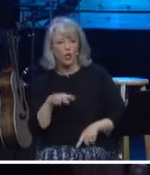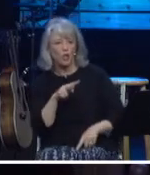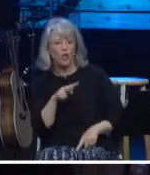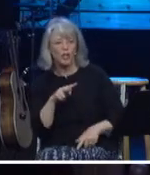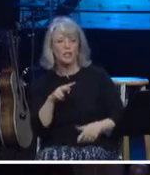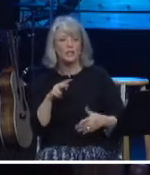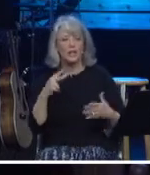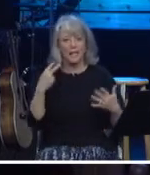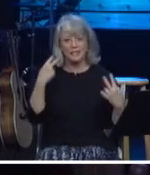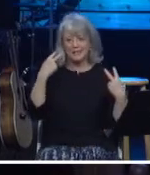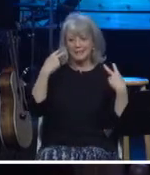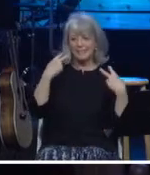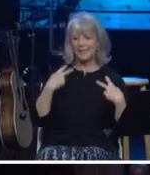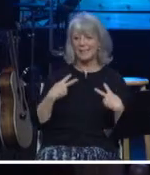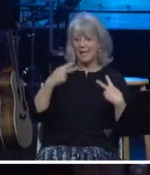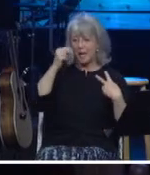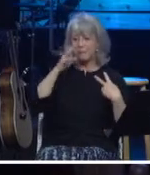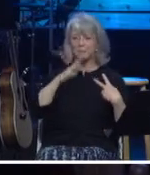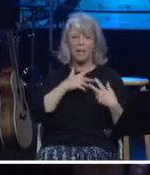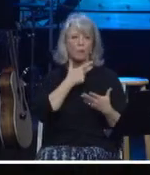who? By men.